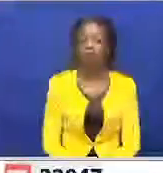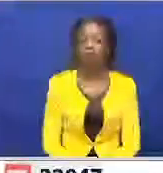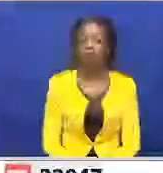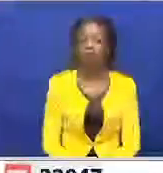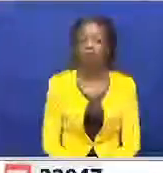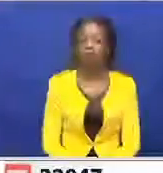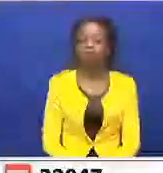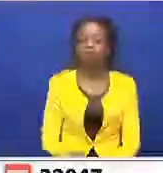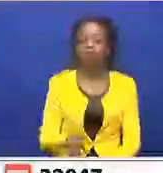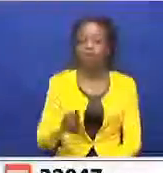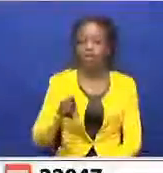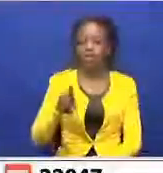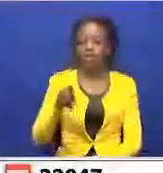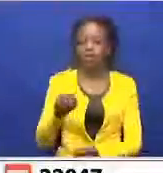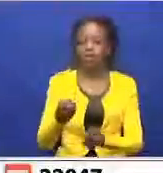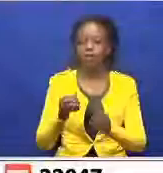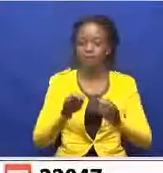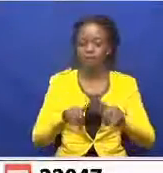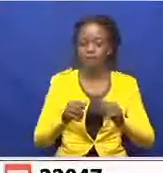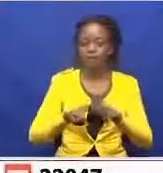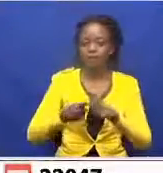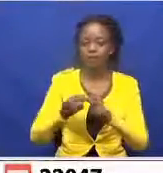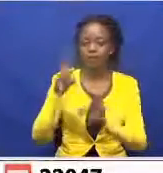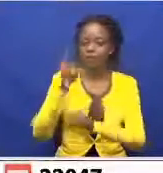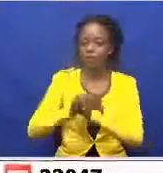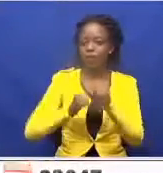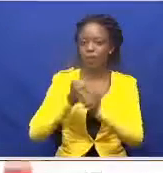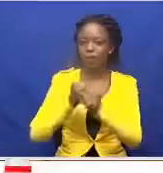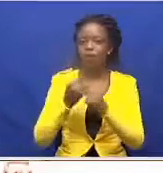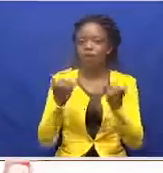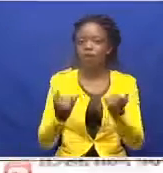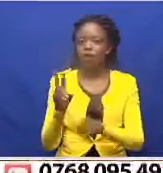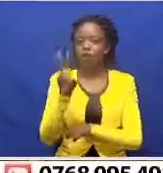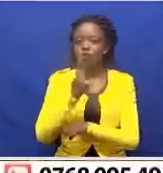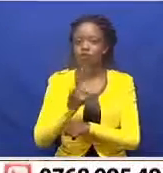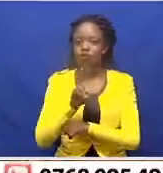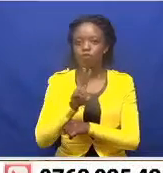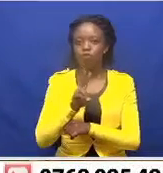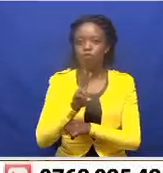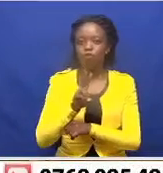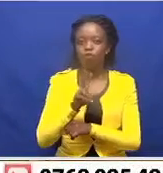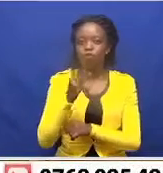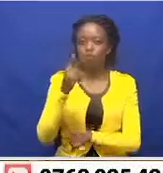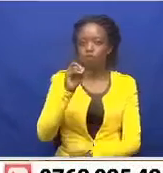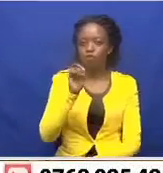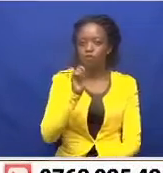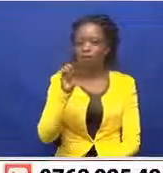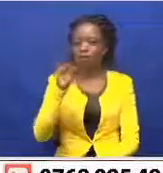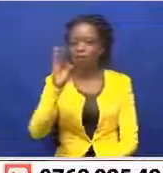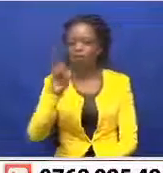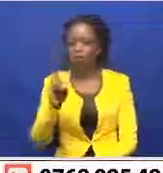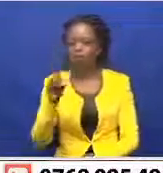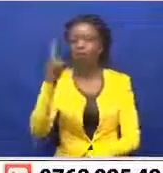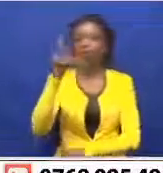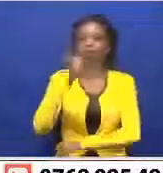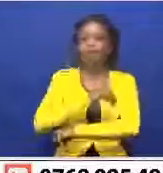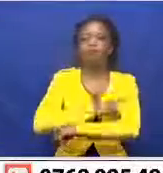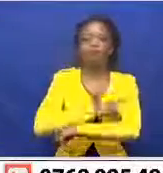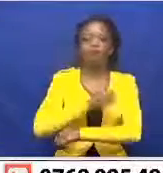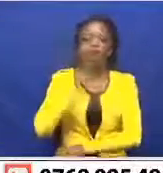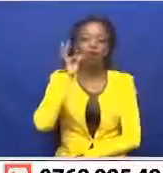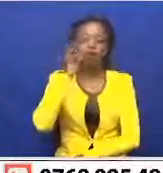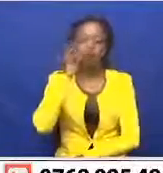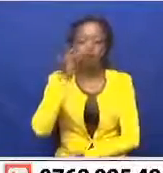An insect rearing farm started 2 years ago is using larvae to consume 20 to 30 tons a day of fruit